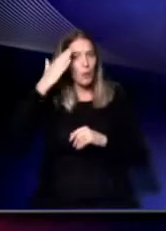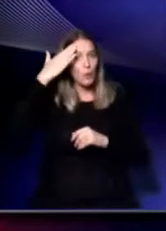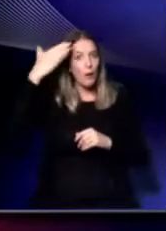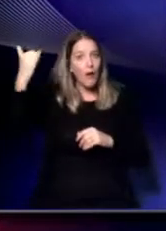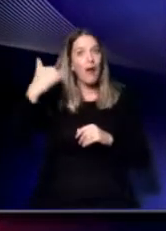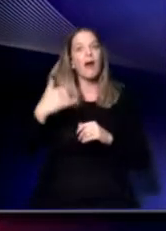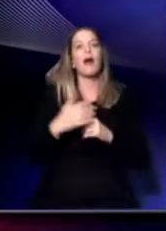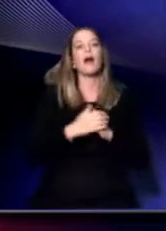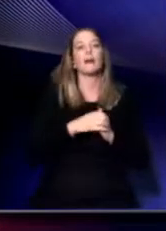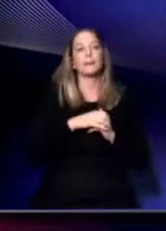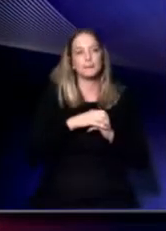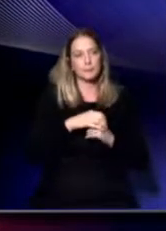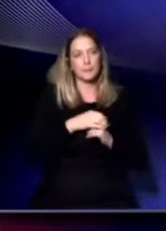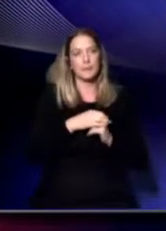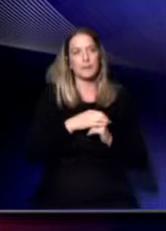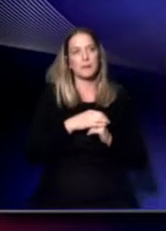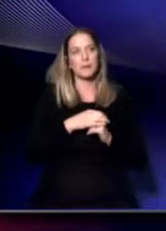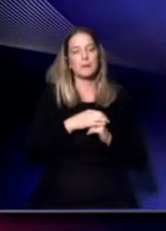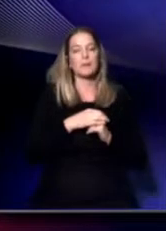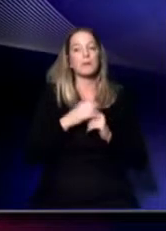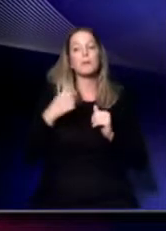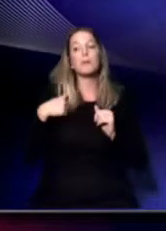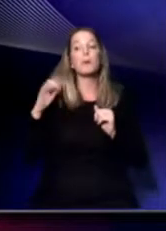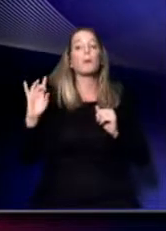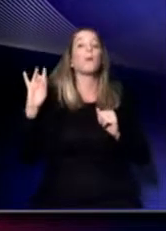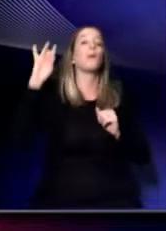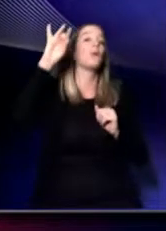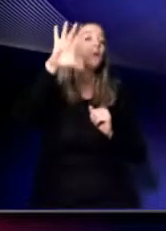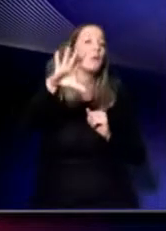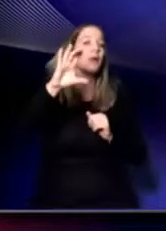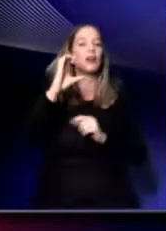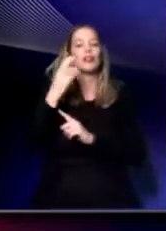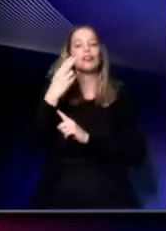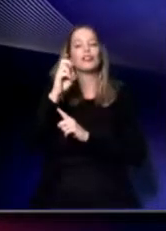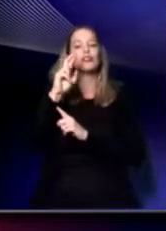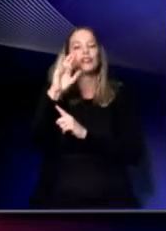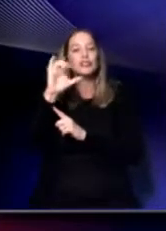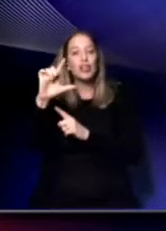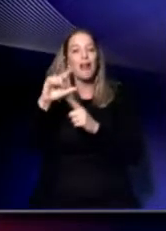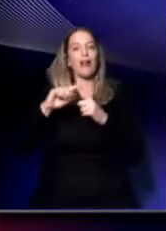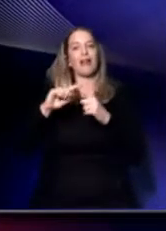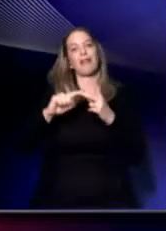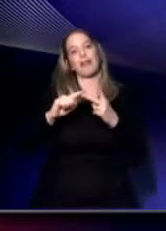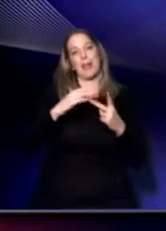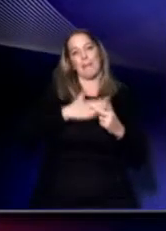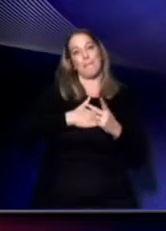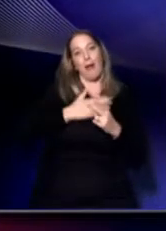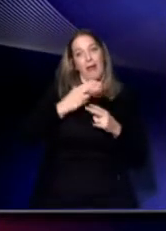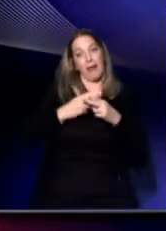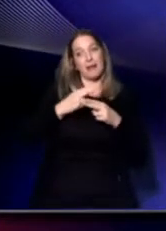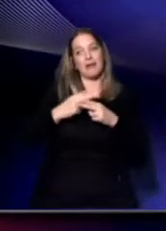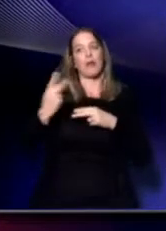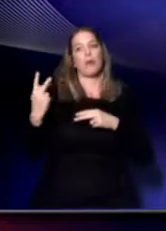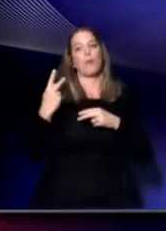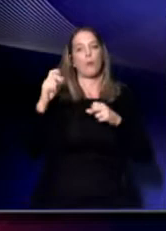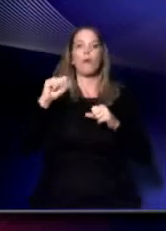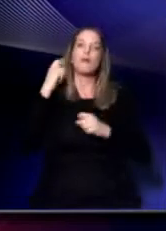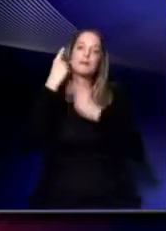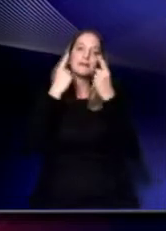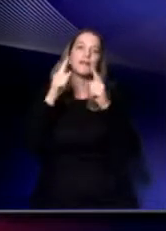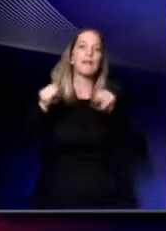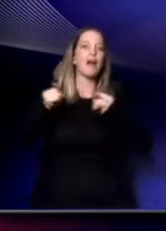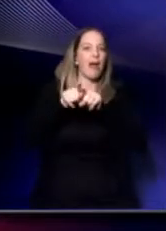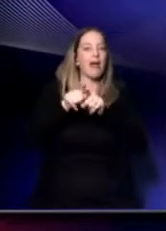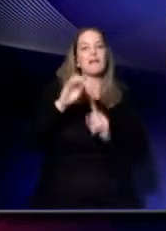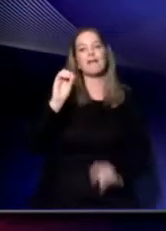I would like to throw Cheryl's name and my name in the hat to also be considered as ombudsman. We have served as mediators.